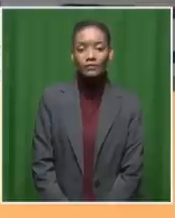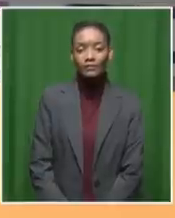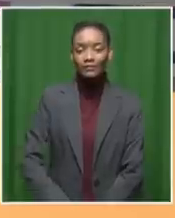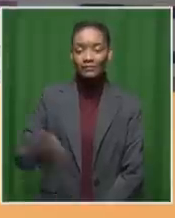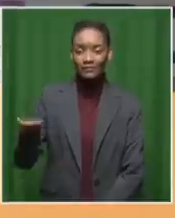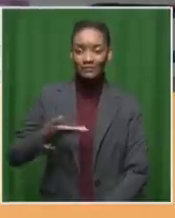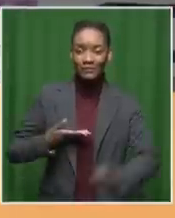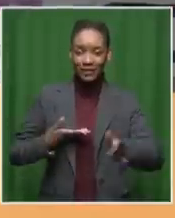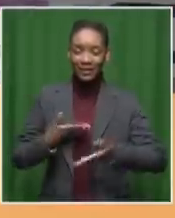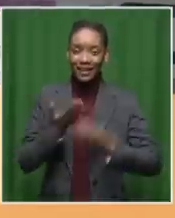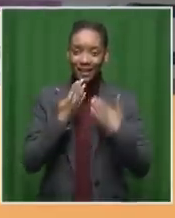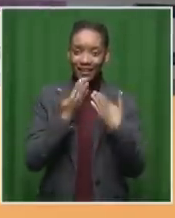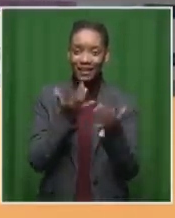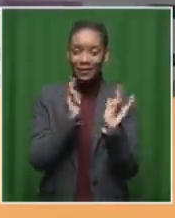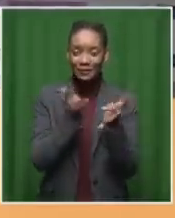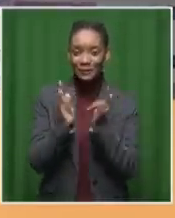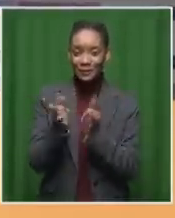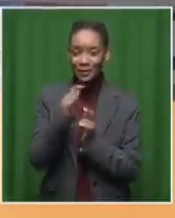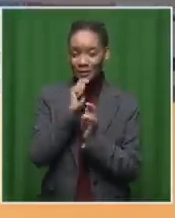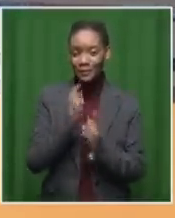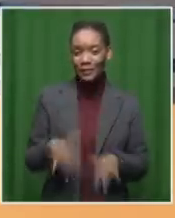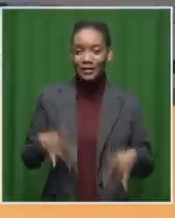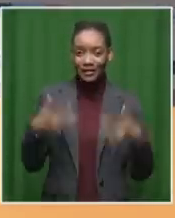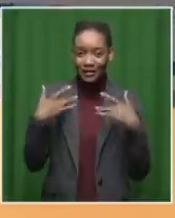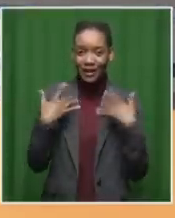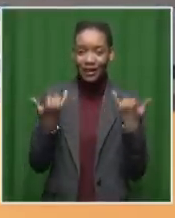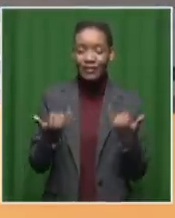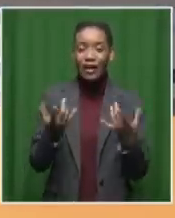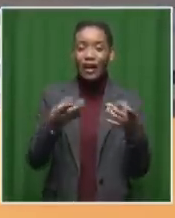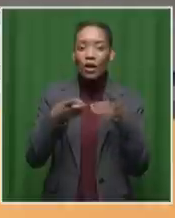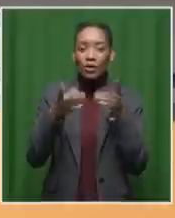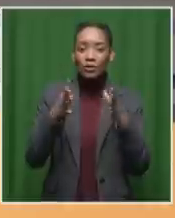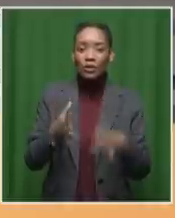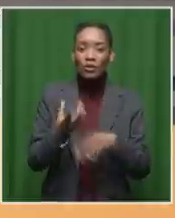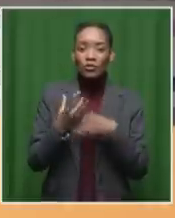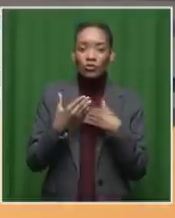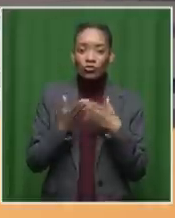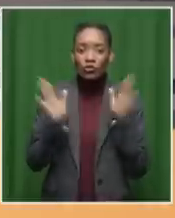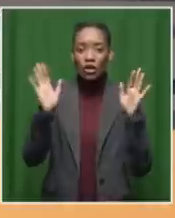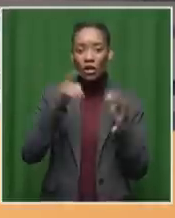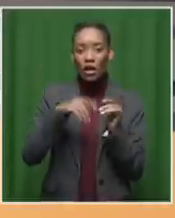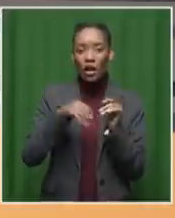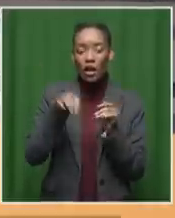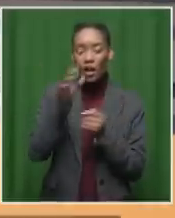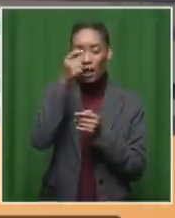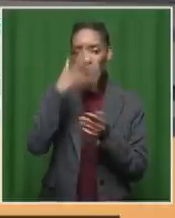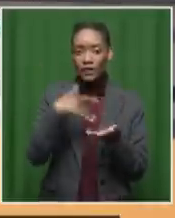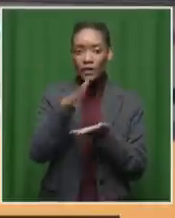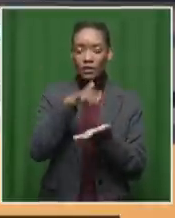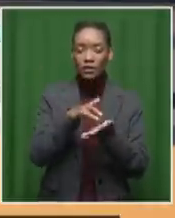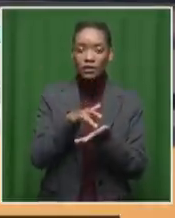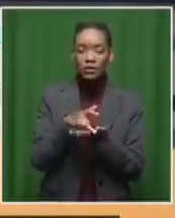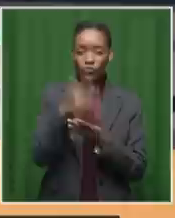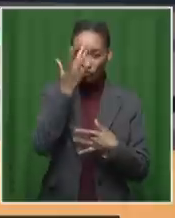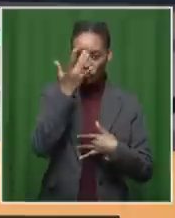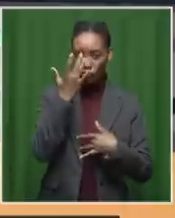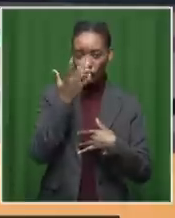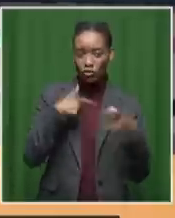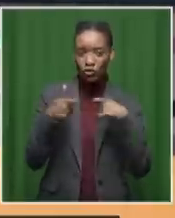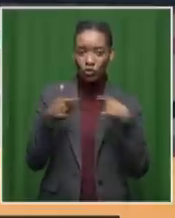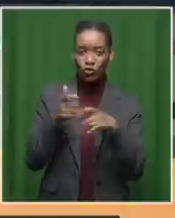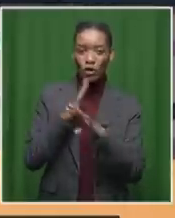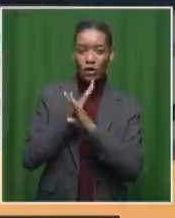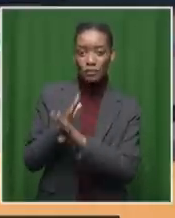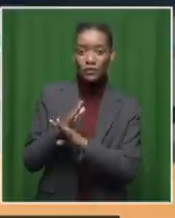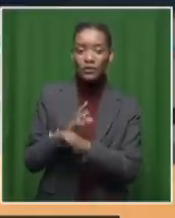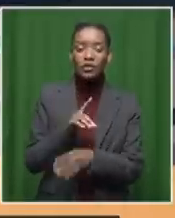Welcome back, and thanks for being with us here on Morning Live. Now, the Director General of Africa Centers for Disease Control and Prevention, Dr. Jean